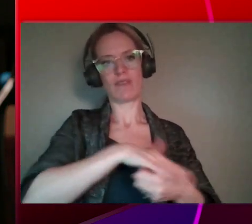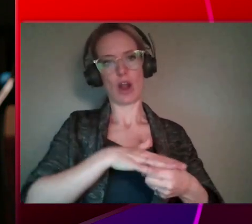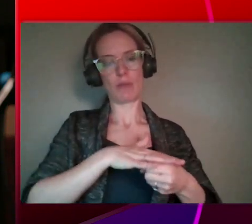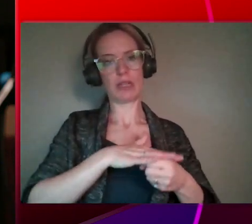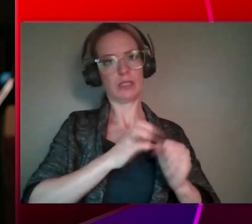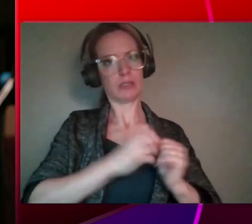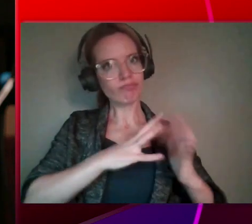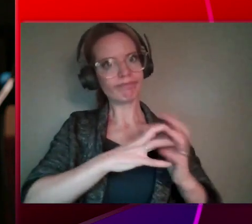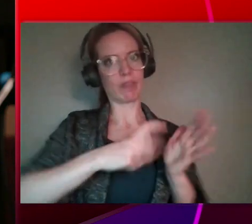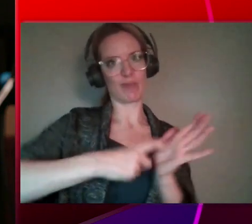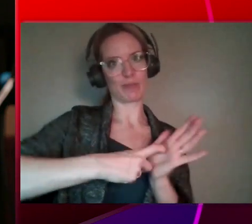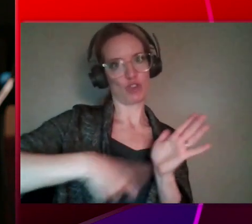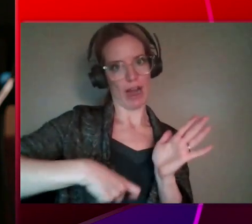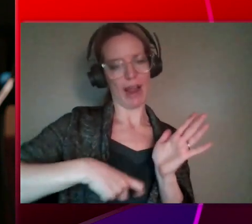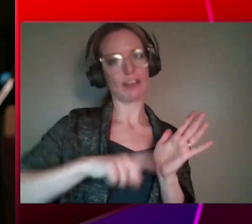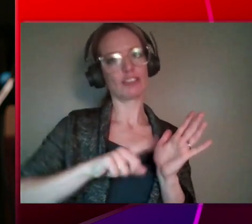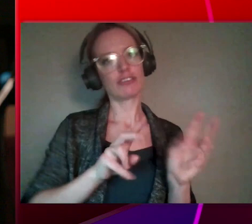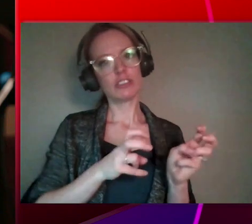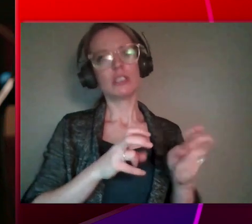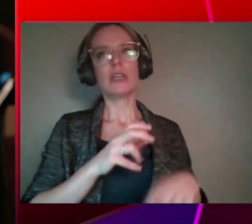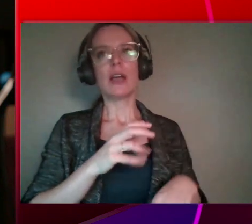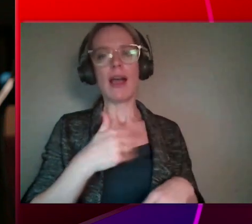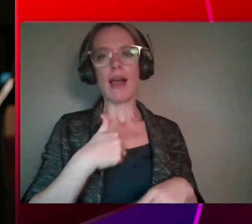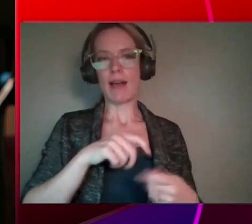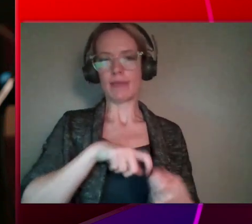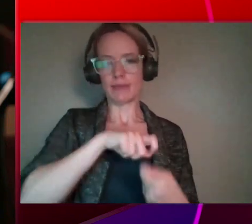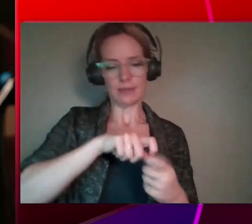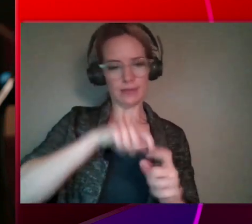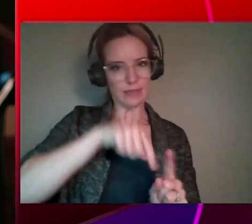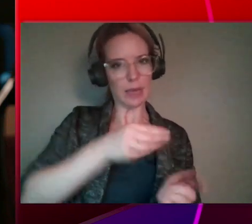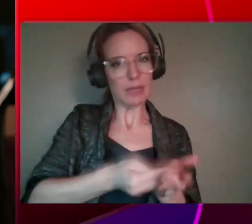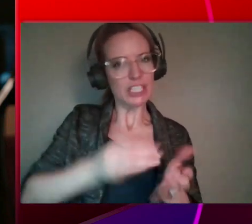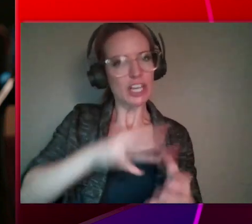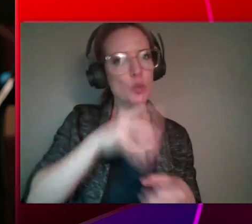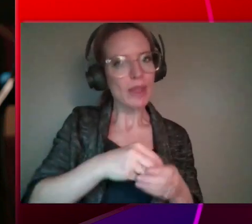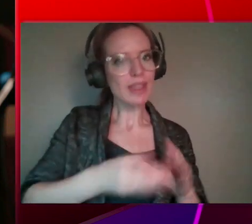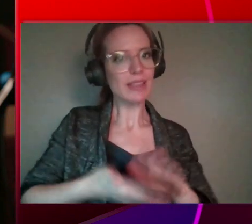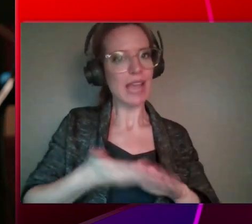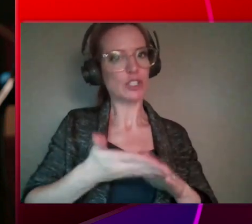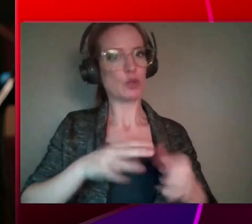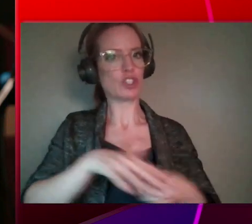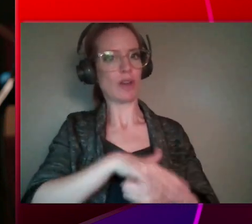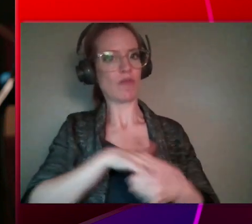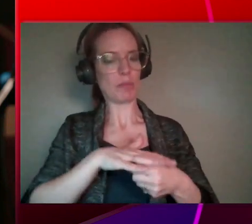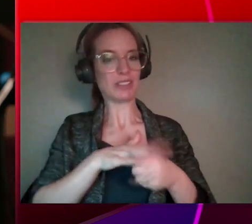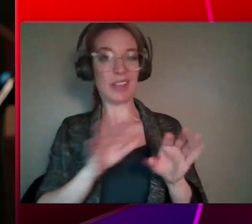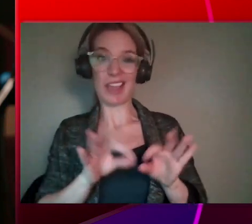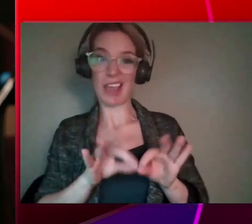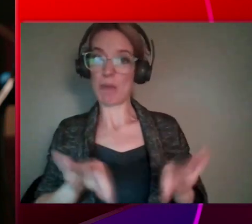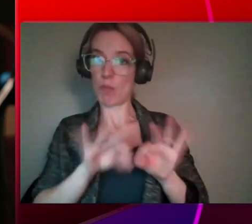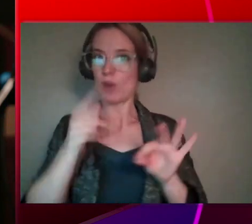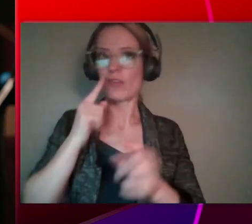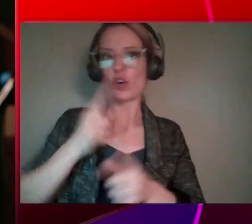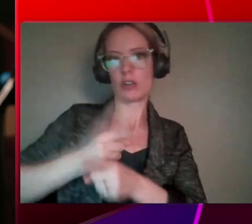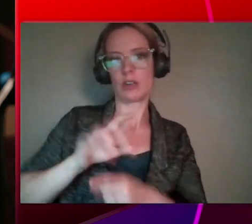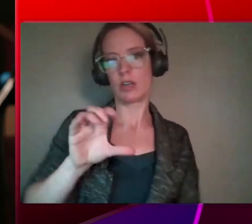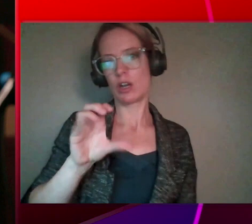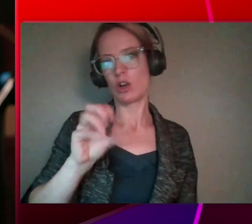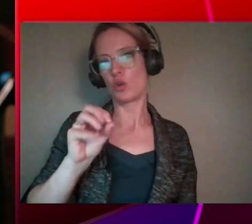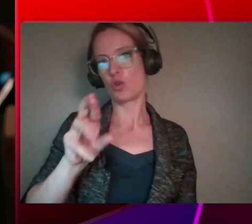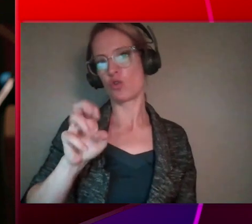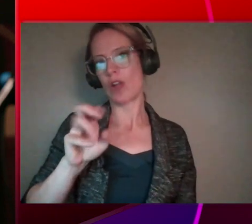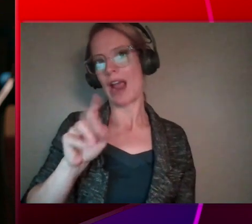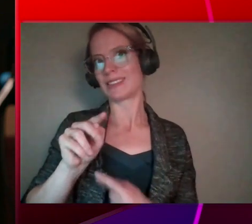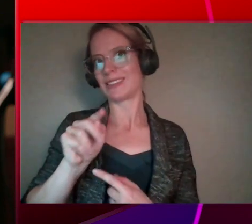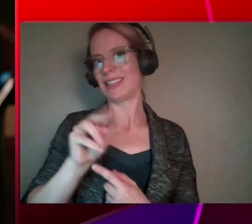significant materials in those execution environments that are pretty important for correctness. So one example that Peter talks about and that we're going